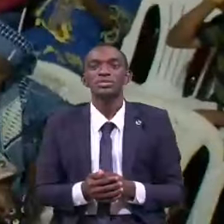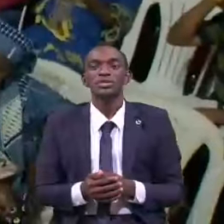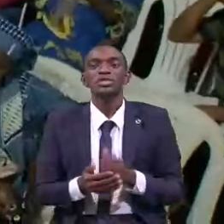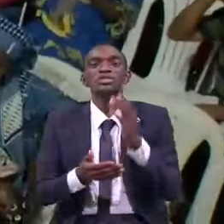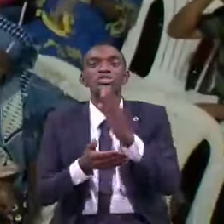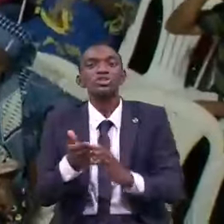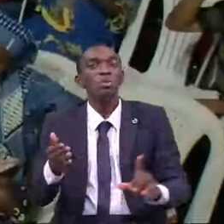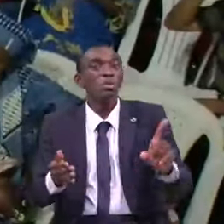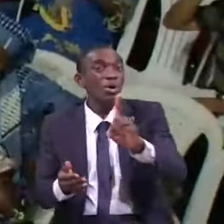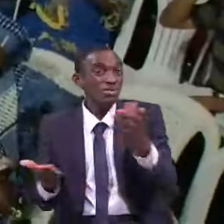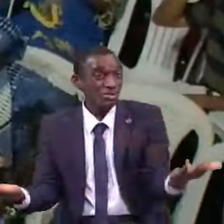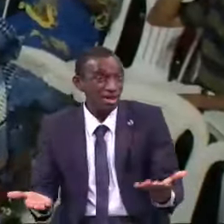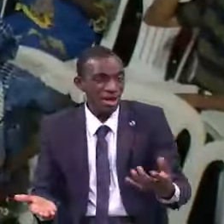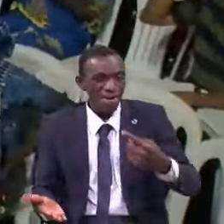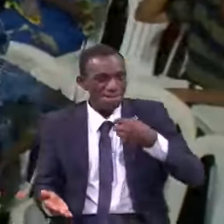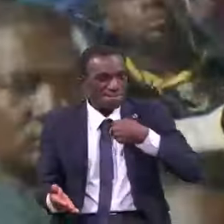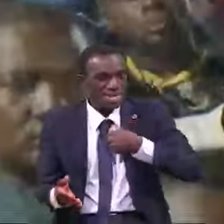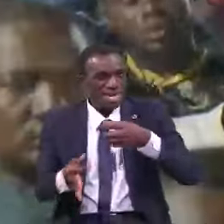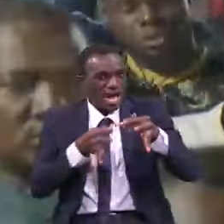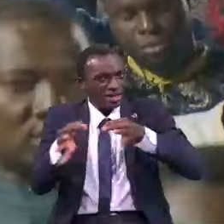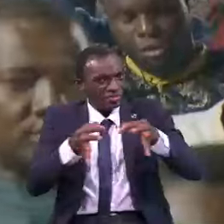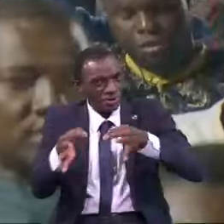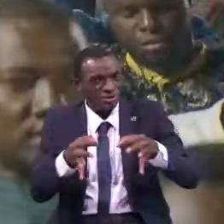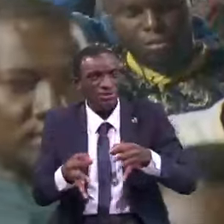somebody there I am saying,